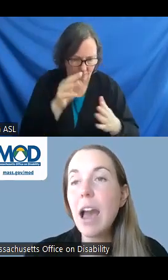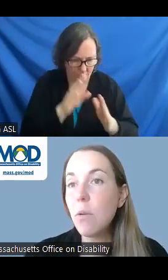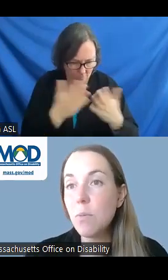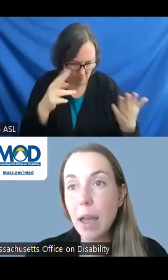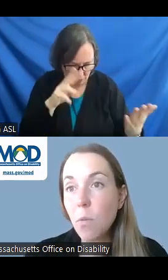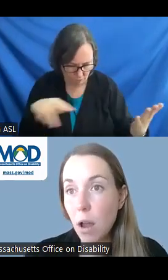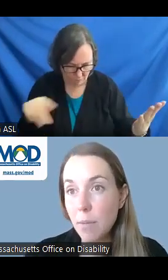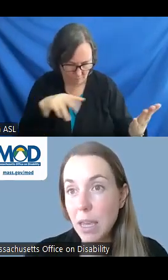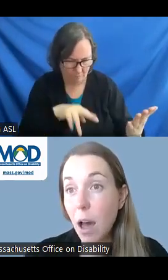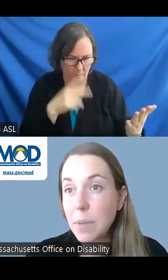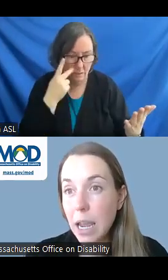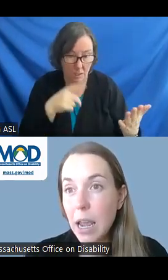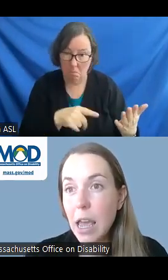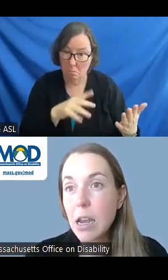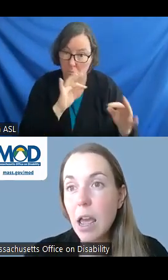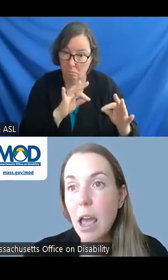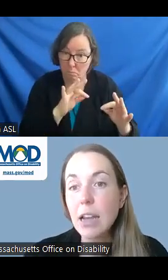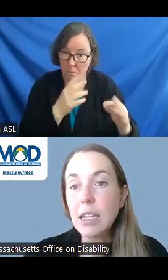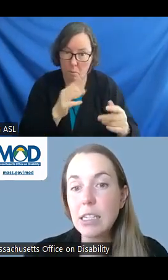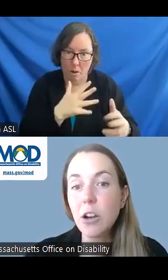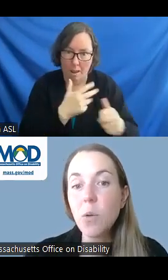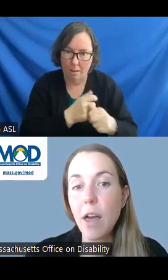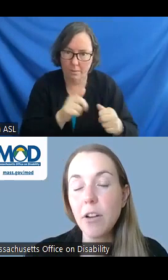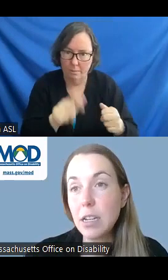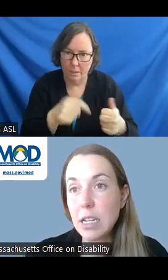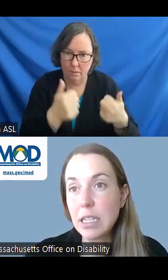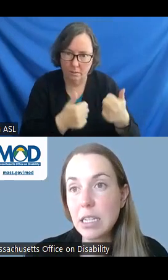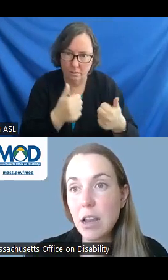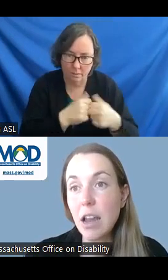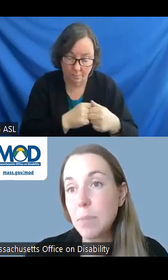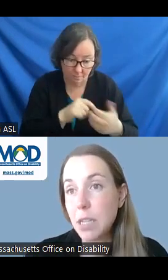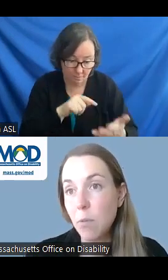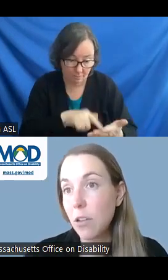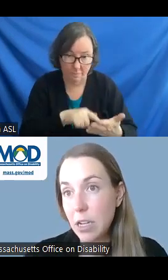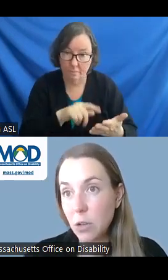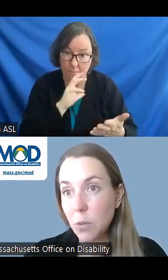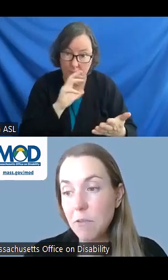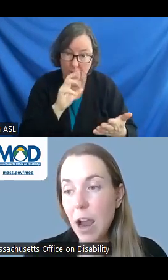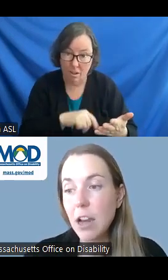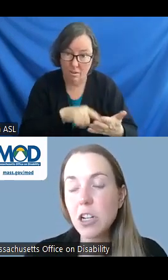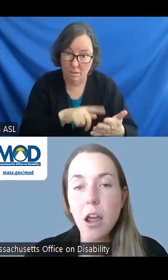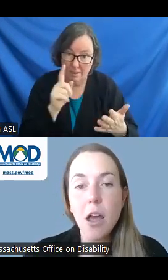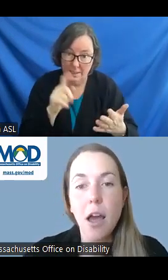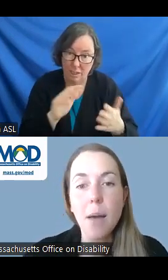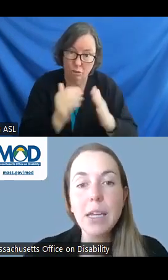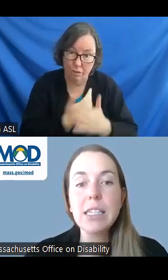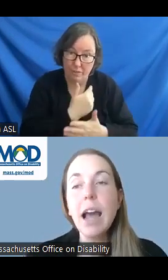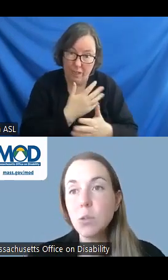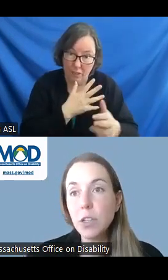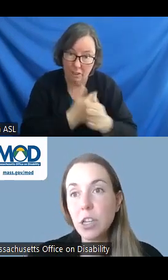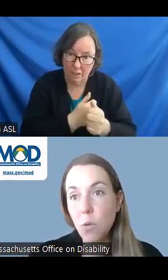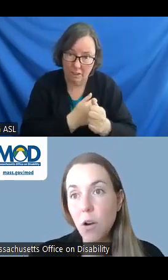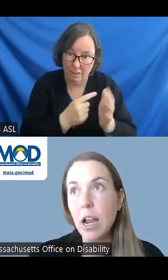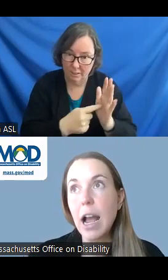See how you might want to be updating it and consider whether it needs an update, whether it needs a refresh, because